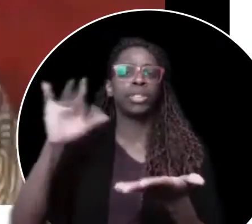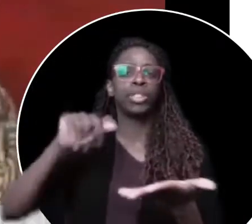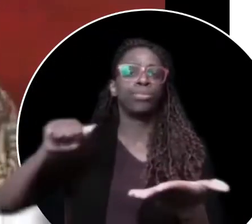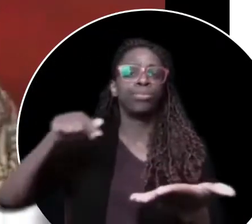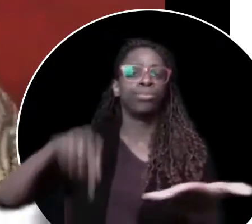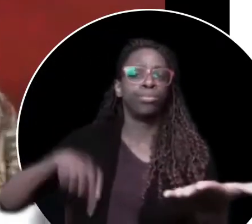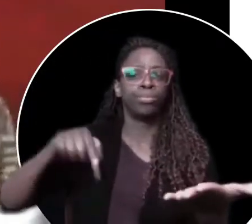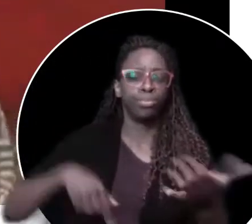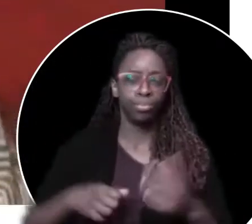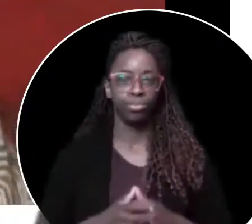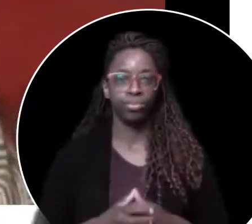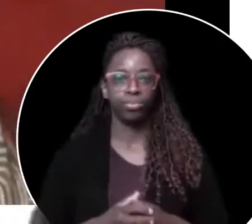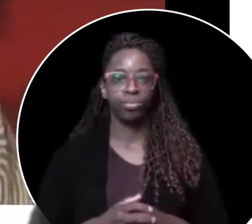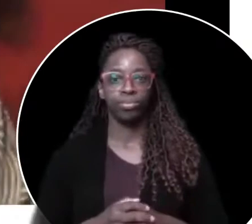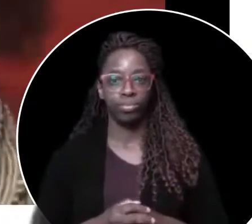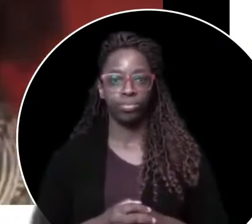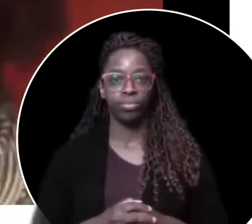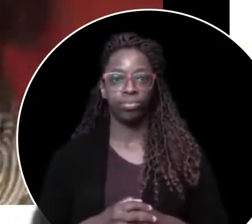that is me